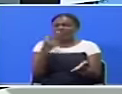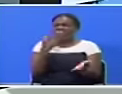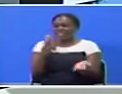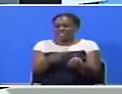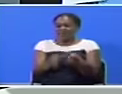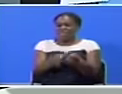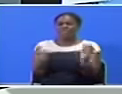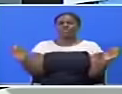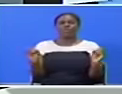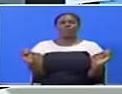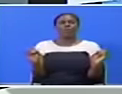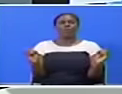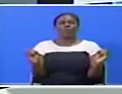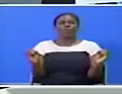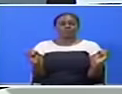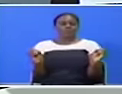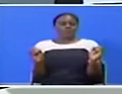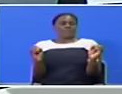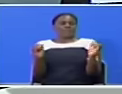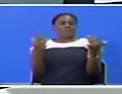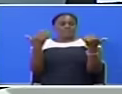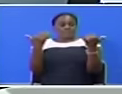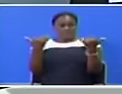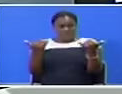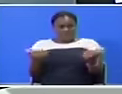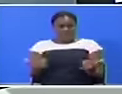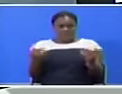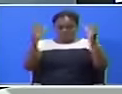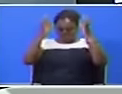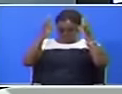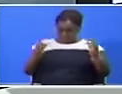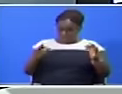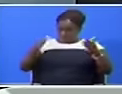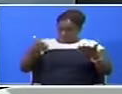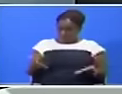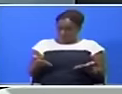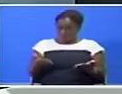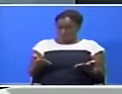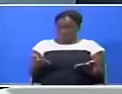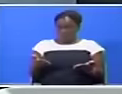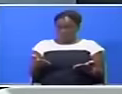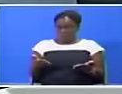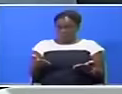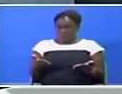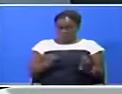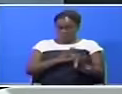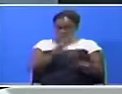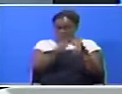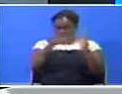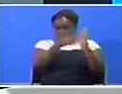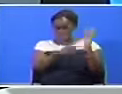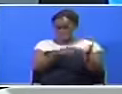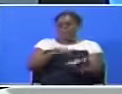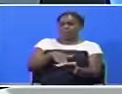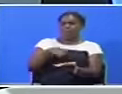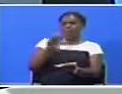Okay. So therefore, we come to the verdict of this. So with that specific, or do you want to add something? Yes. Before